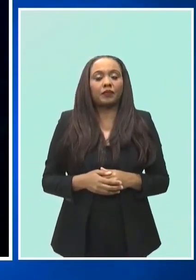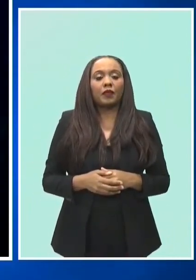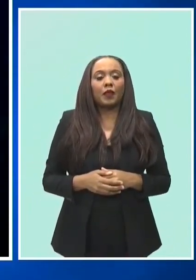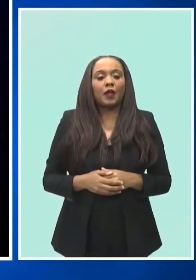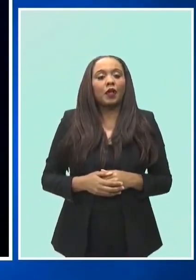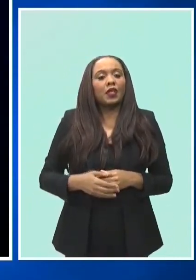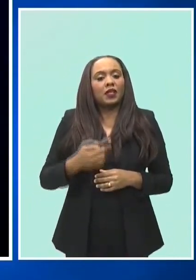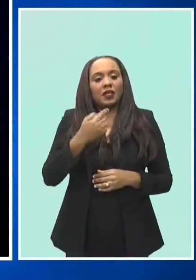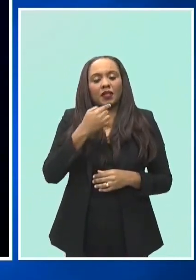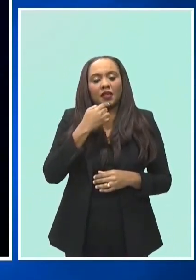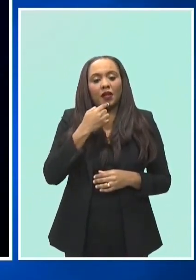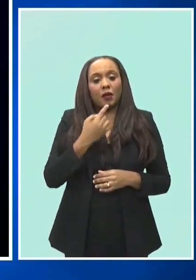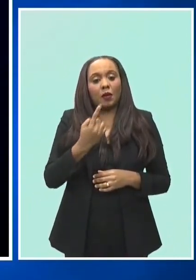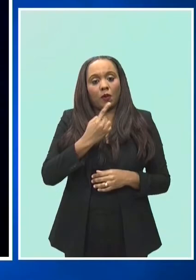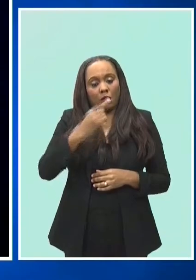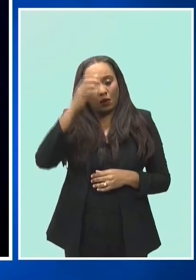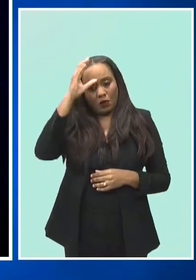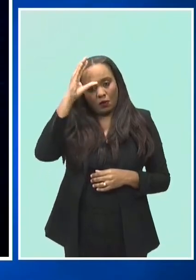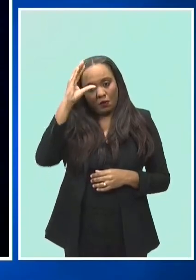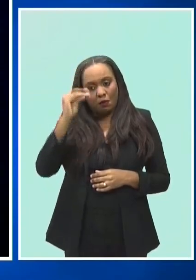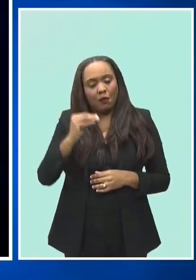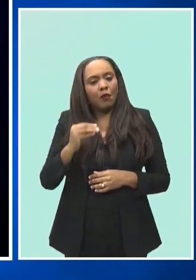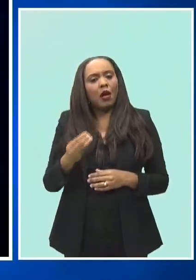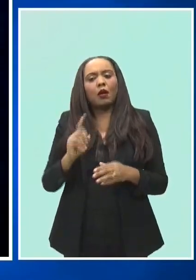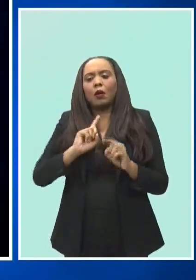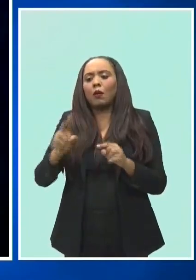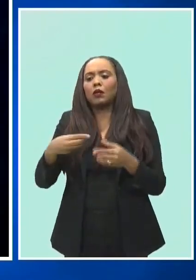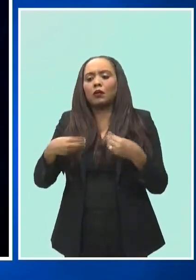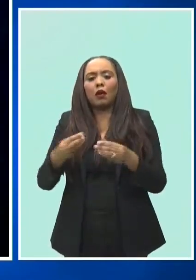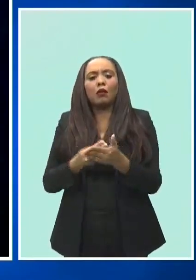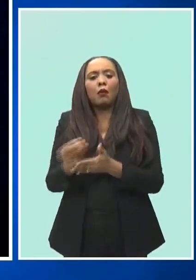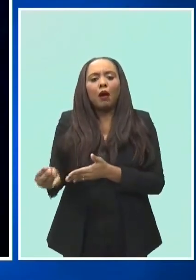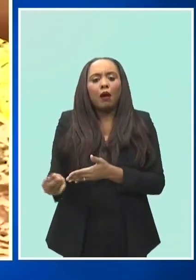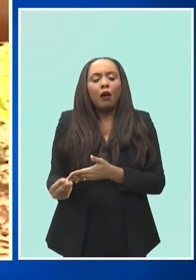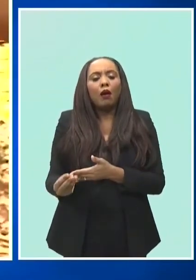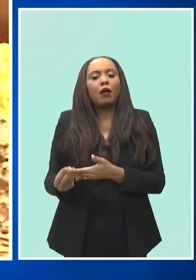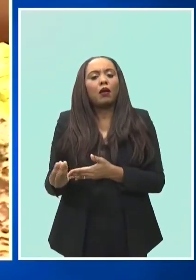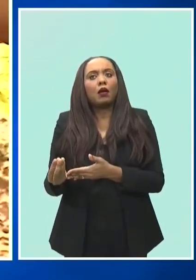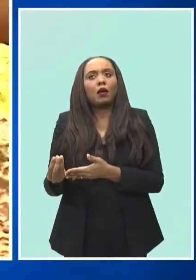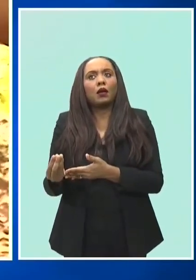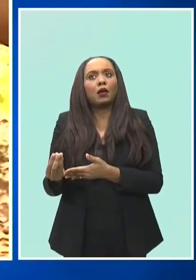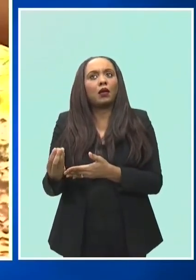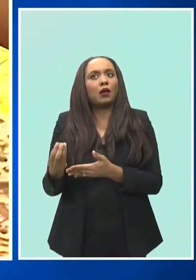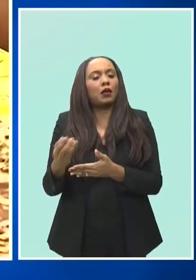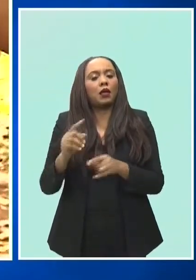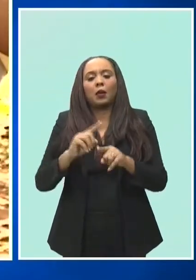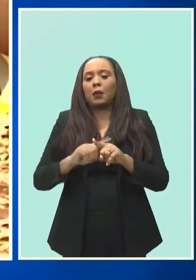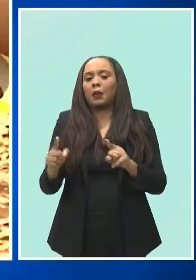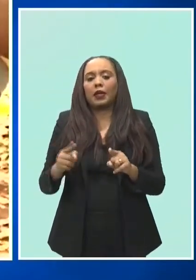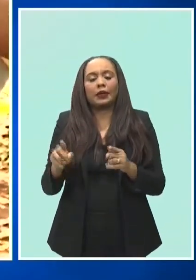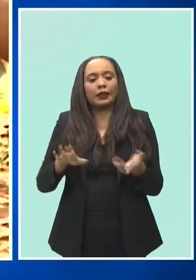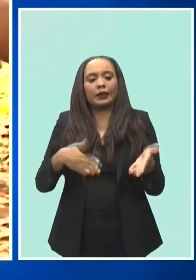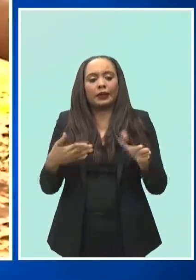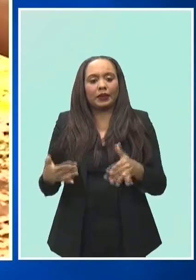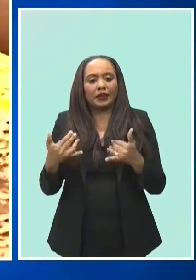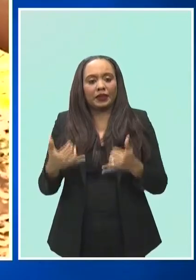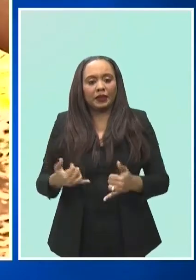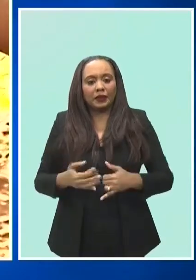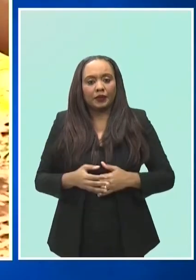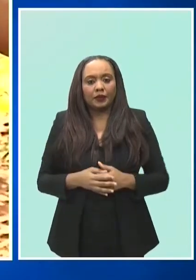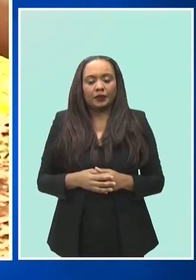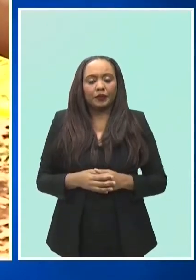returning from delivering flour tortillas for his mother when the deadly encounter occurred. I hear they come to drop